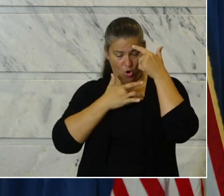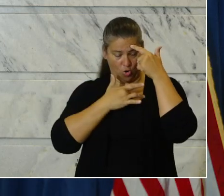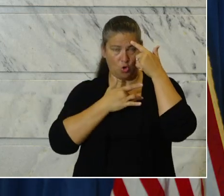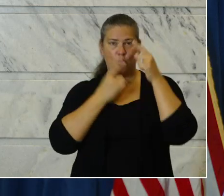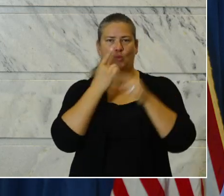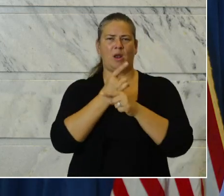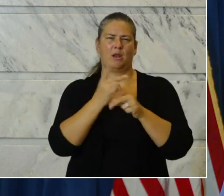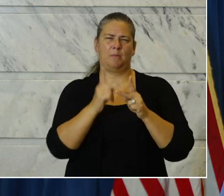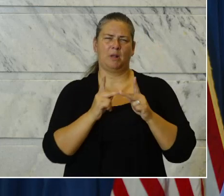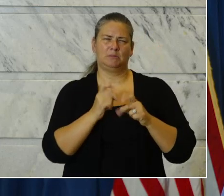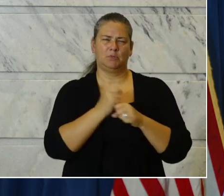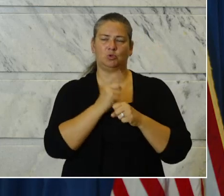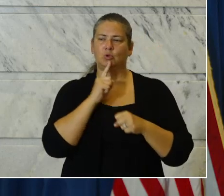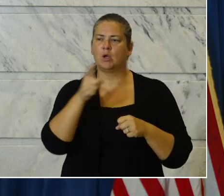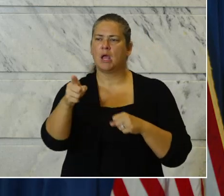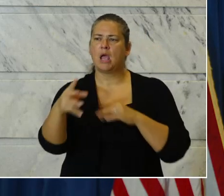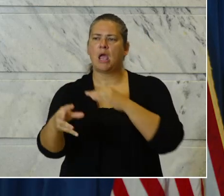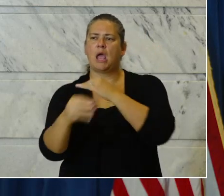read.